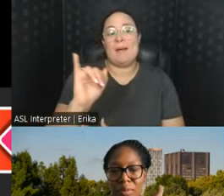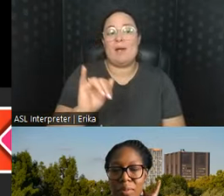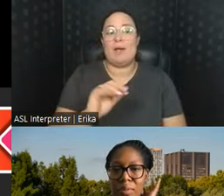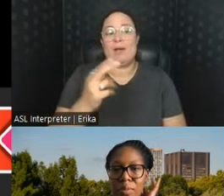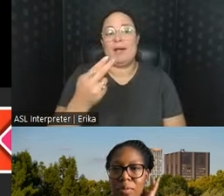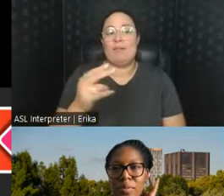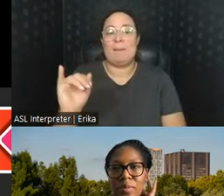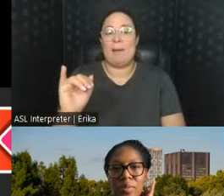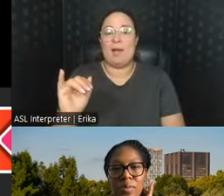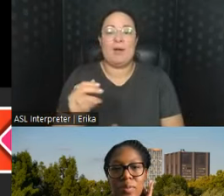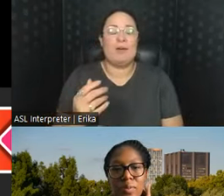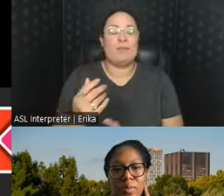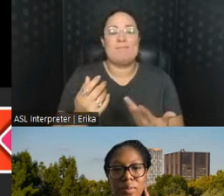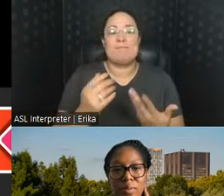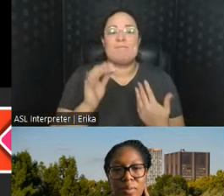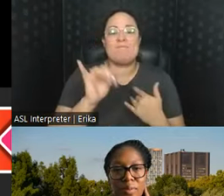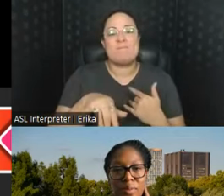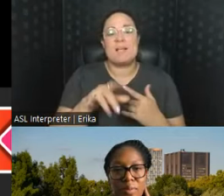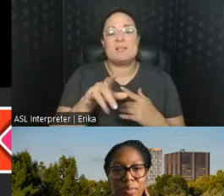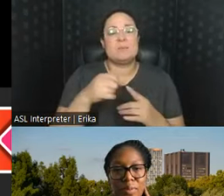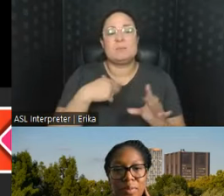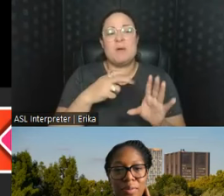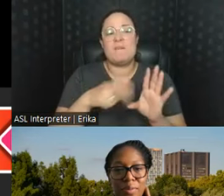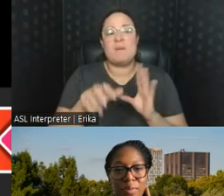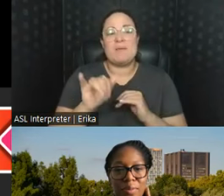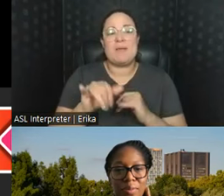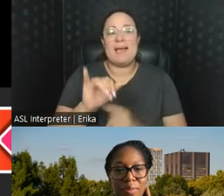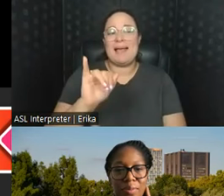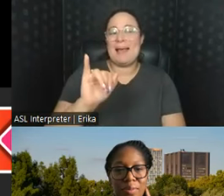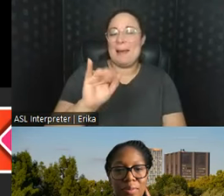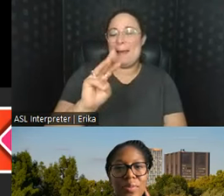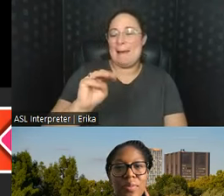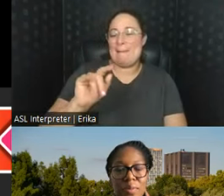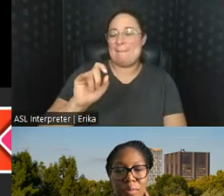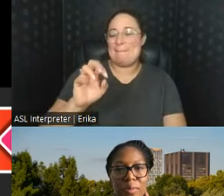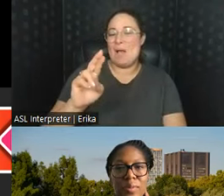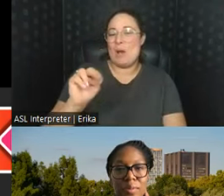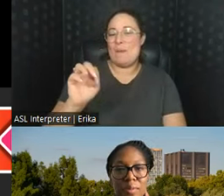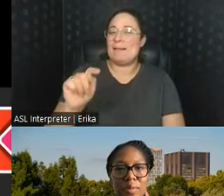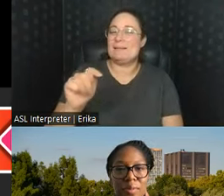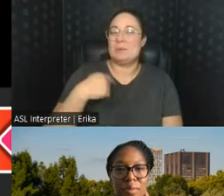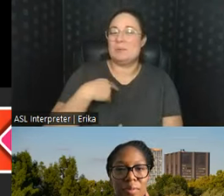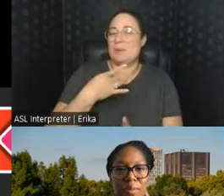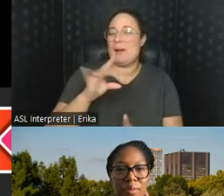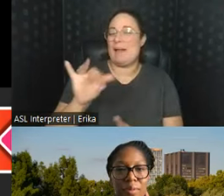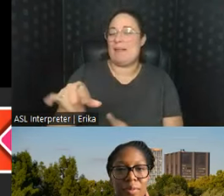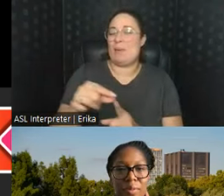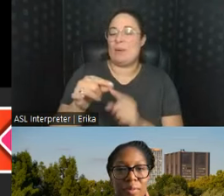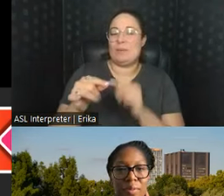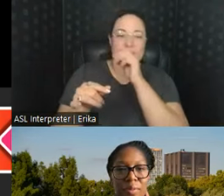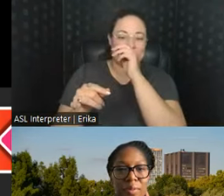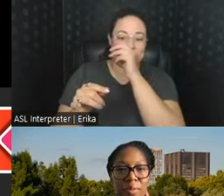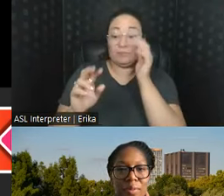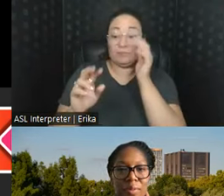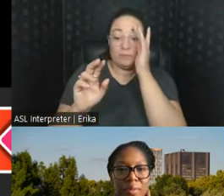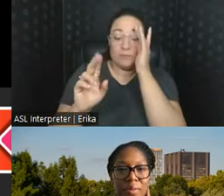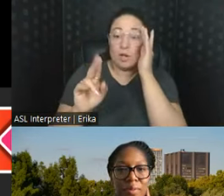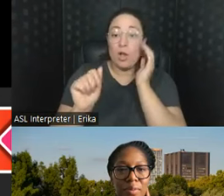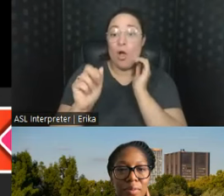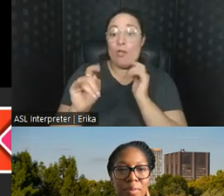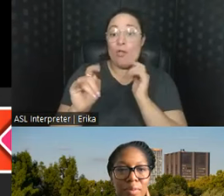are terms that we avoid as well. It's the word impairment that we have an issue with. And granted, Arthur did use the